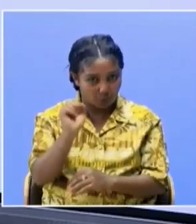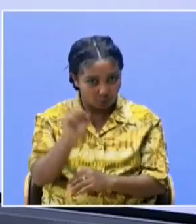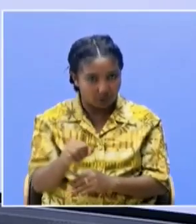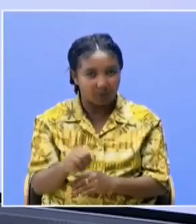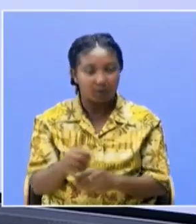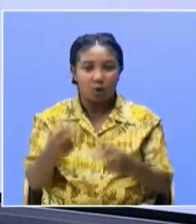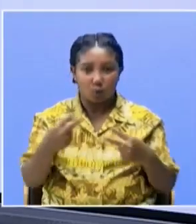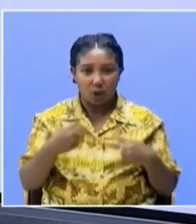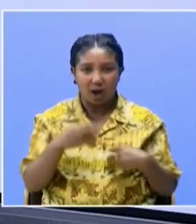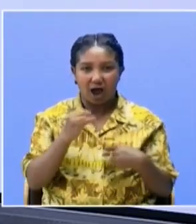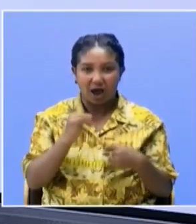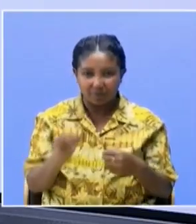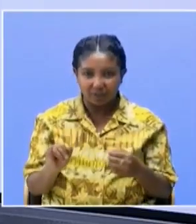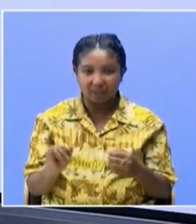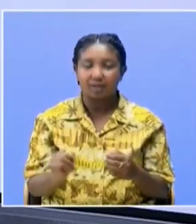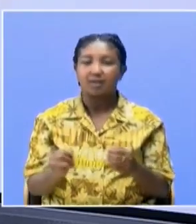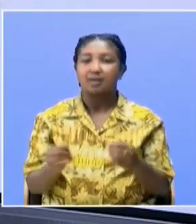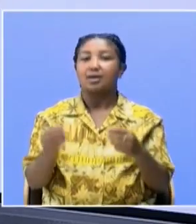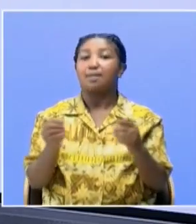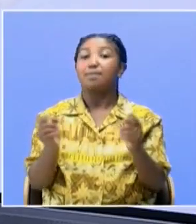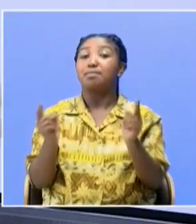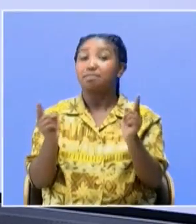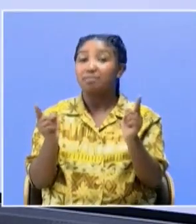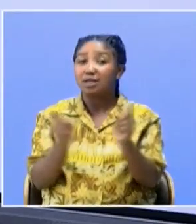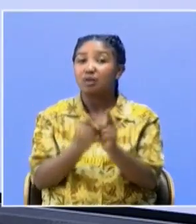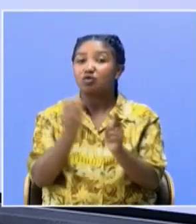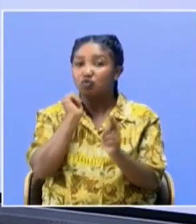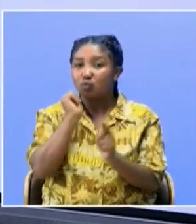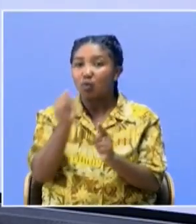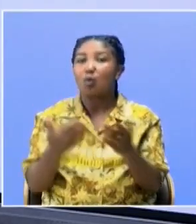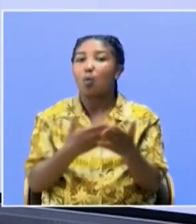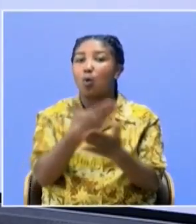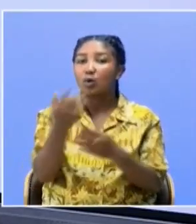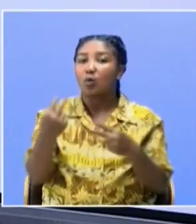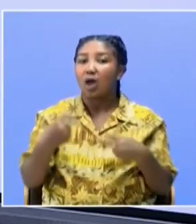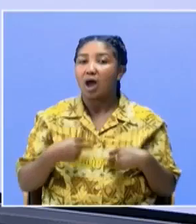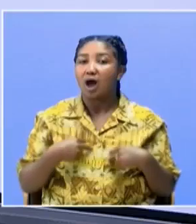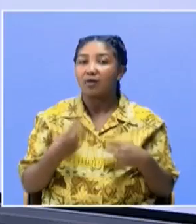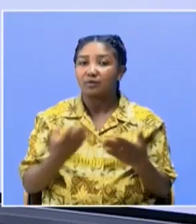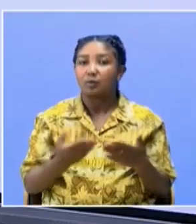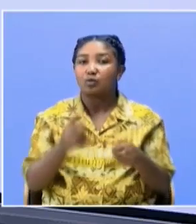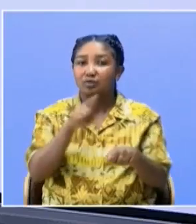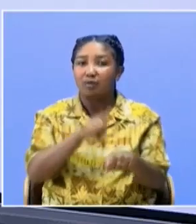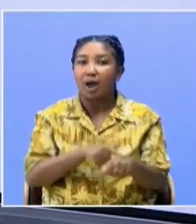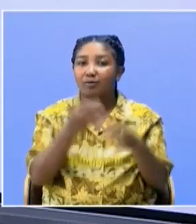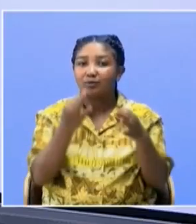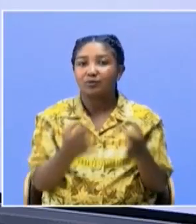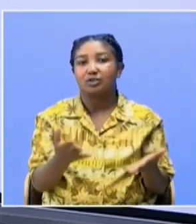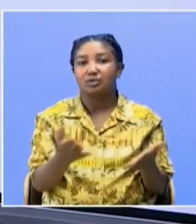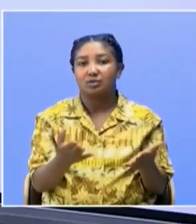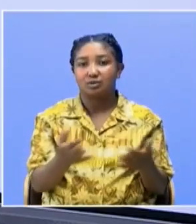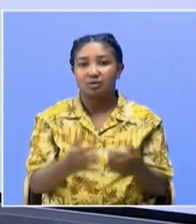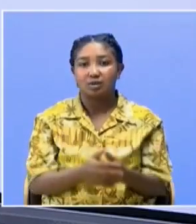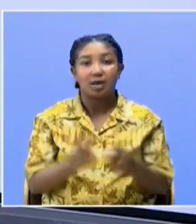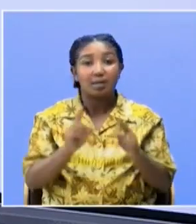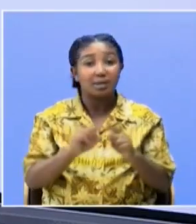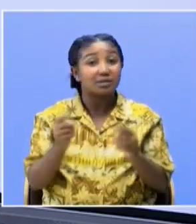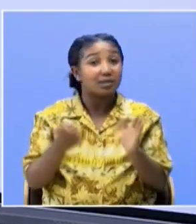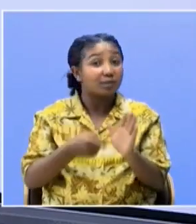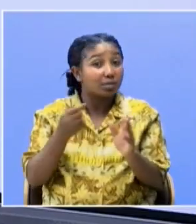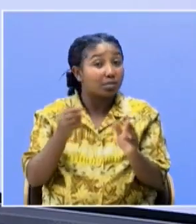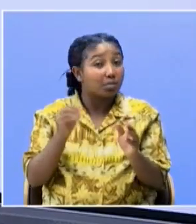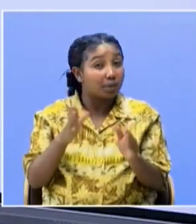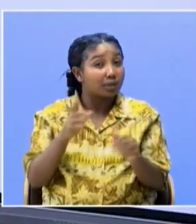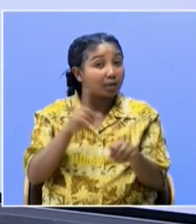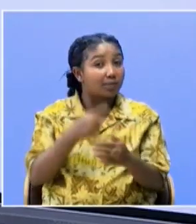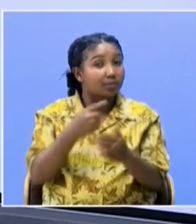we are having a meeting tomorrow morning. We have what? Specific time in the future. But sometimes not only